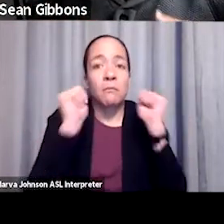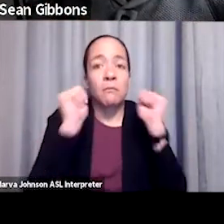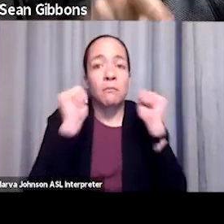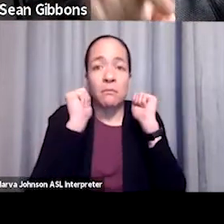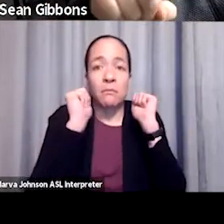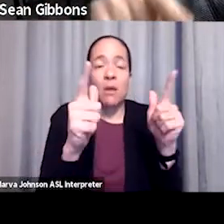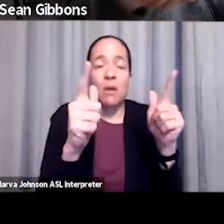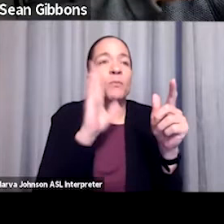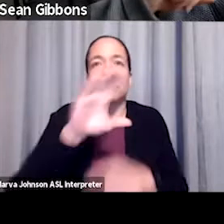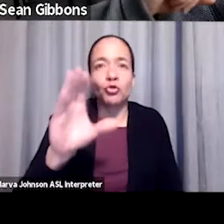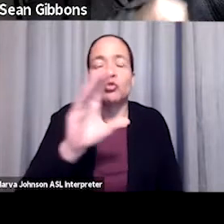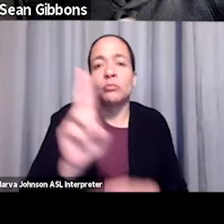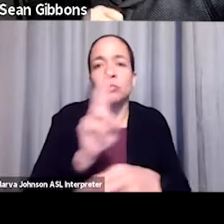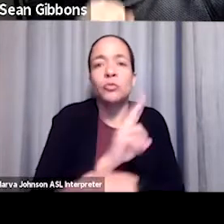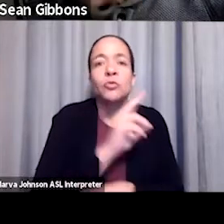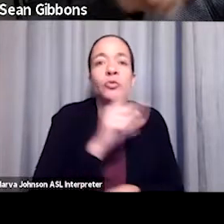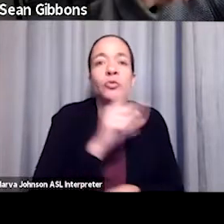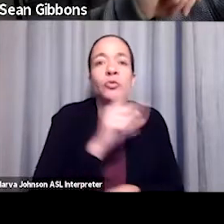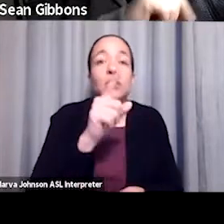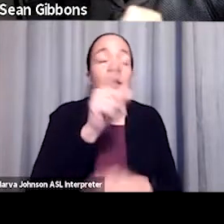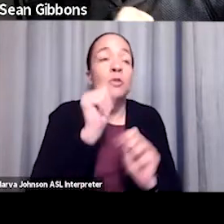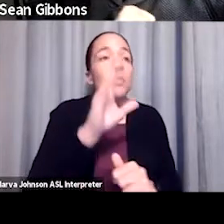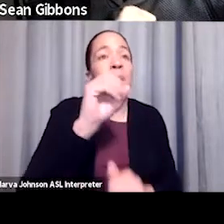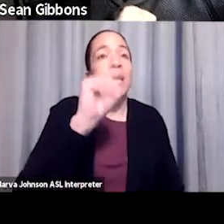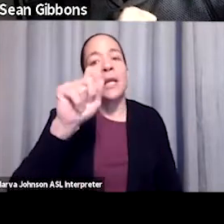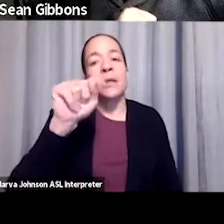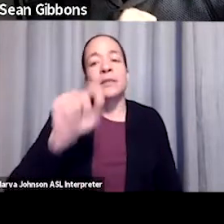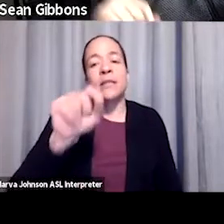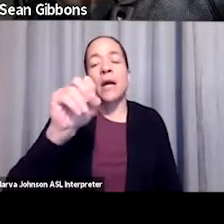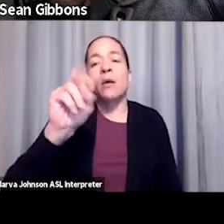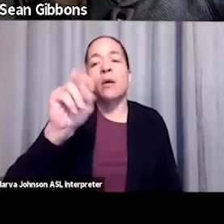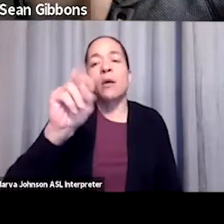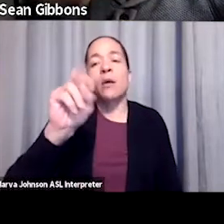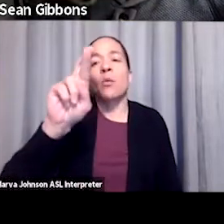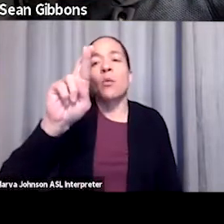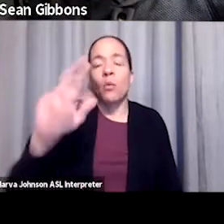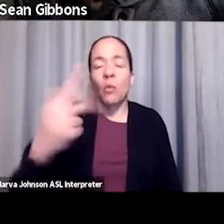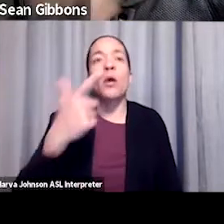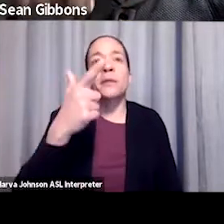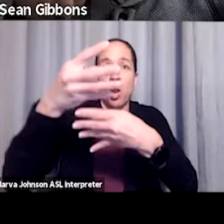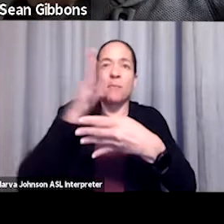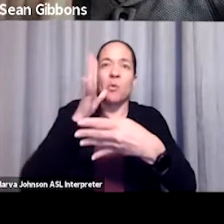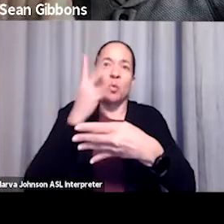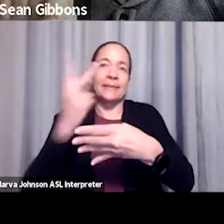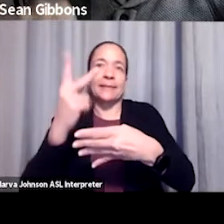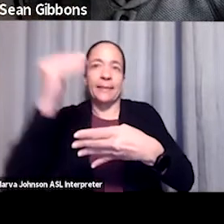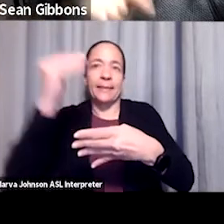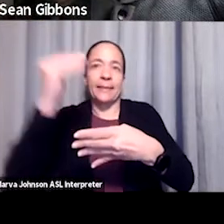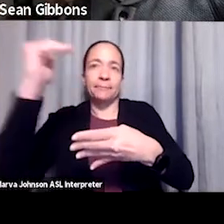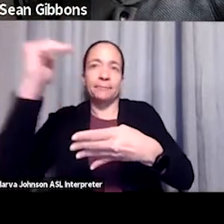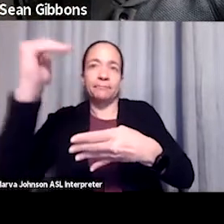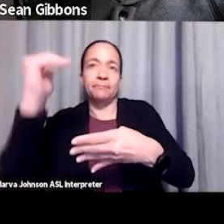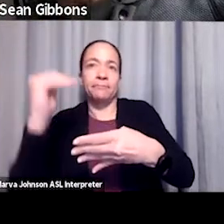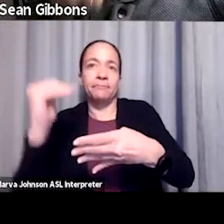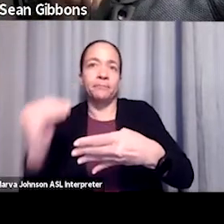and the coordinates through comnetwork.org and the local button that you'll see when you arrive there. And also, Carrie was kind enough to put that into the chat for us. All